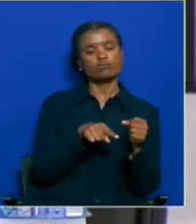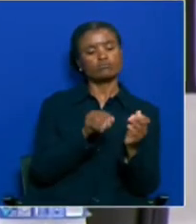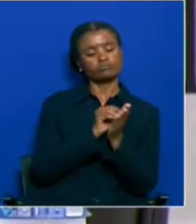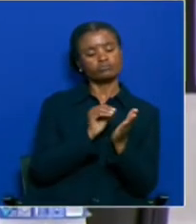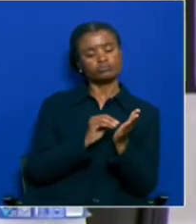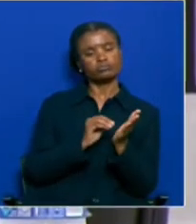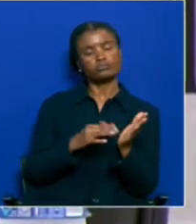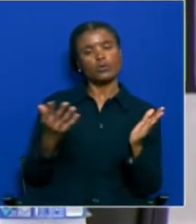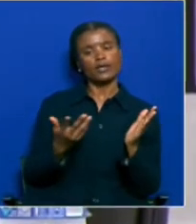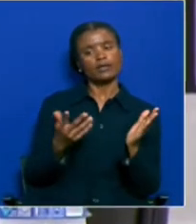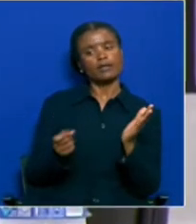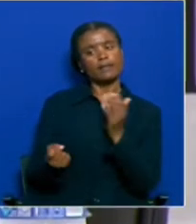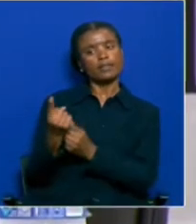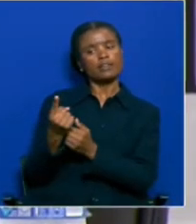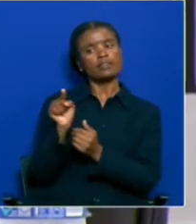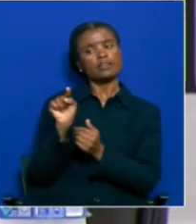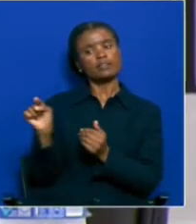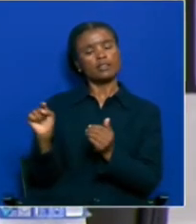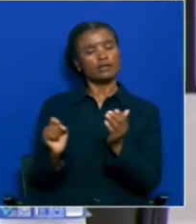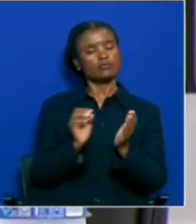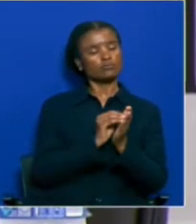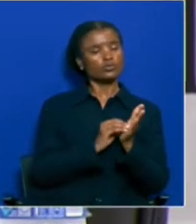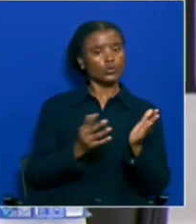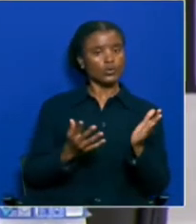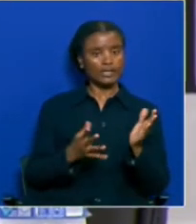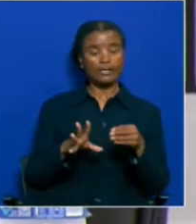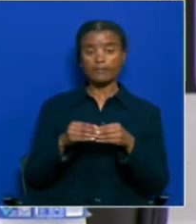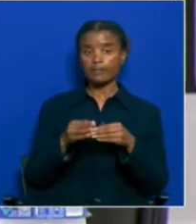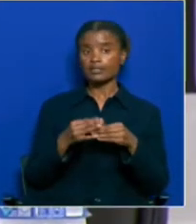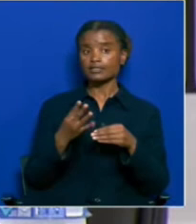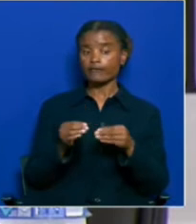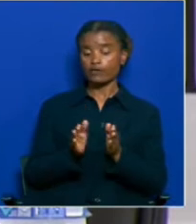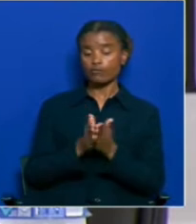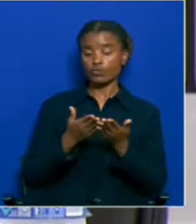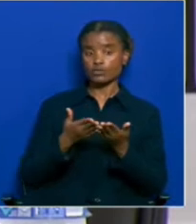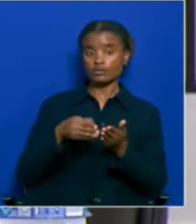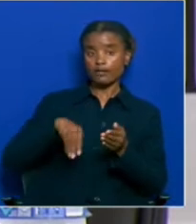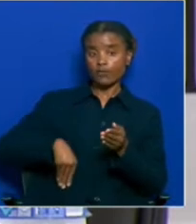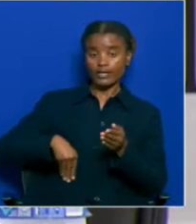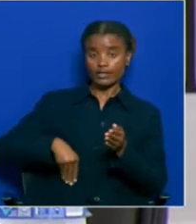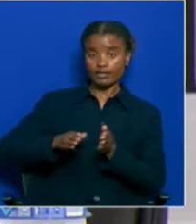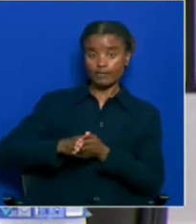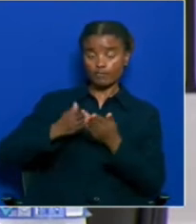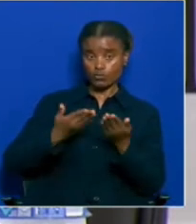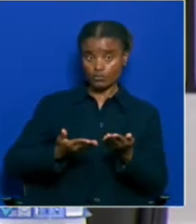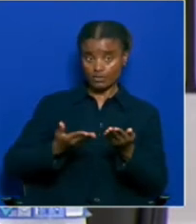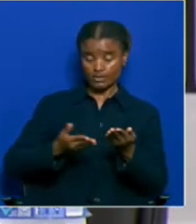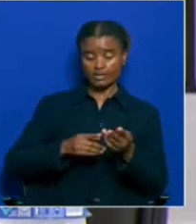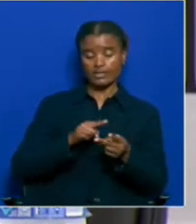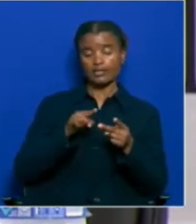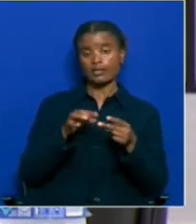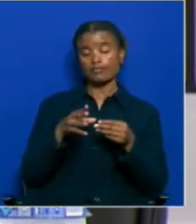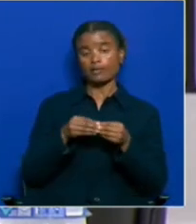The members are having pocketbooks. Members are having, the units are having